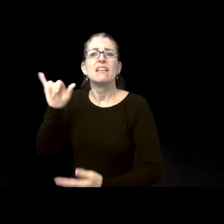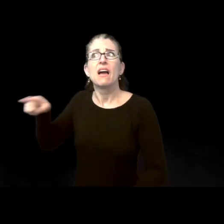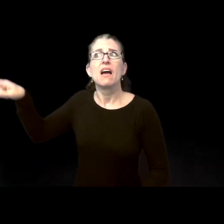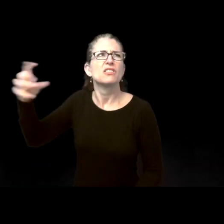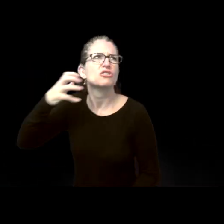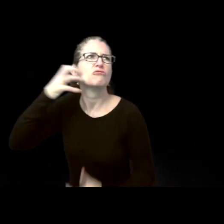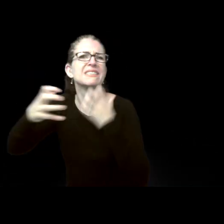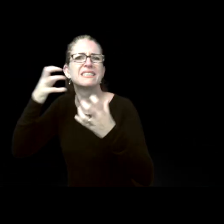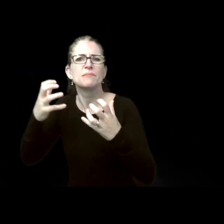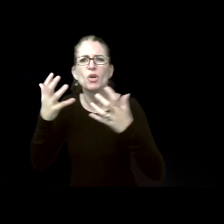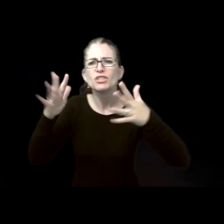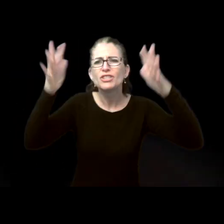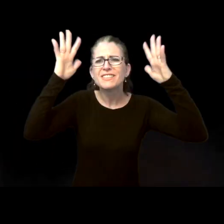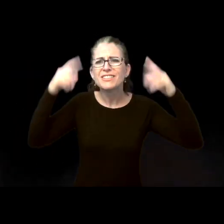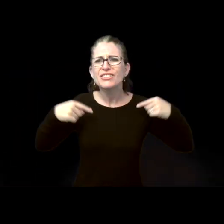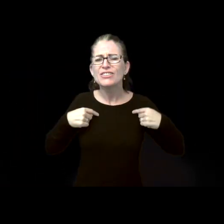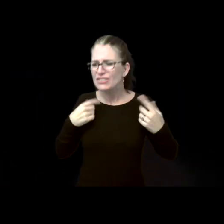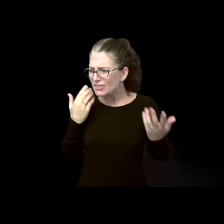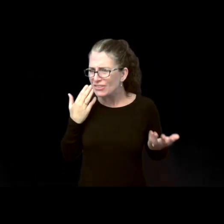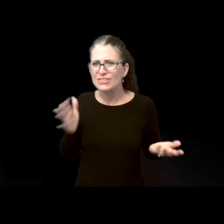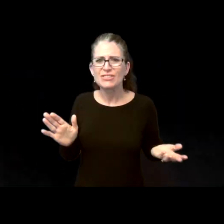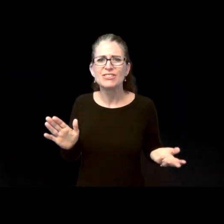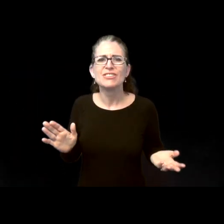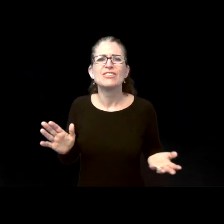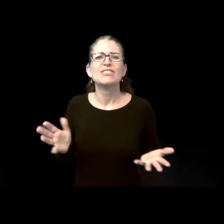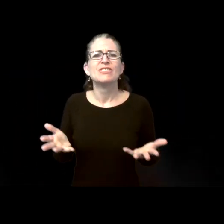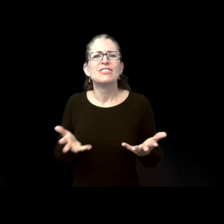near is a scream or a